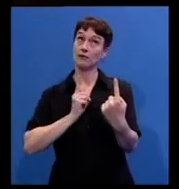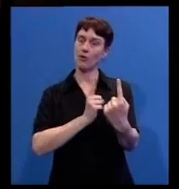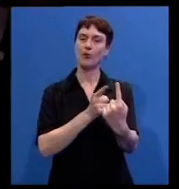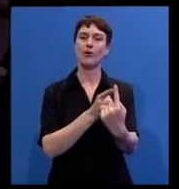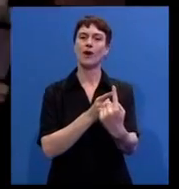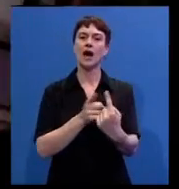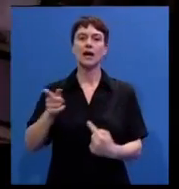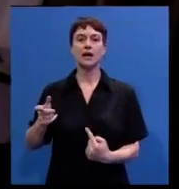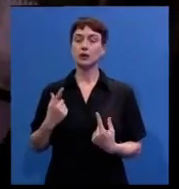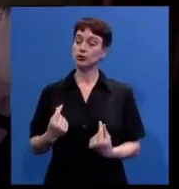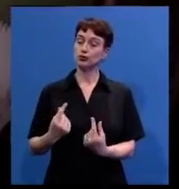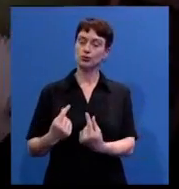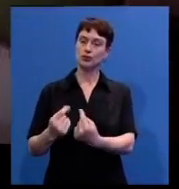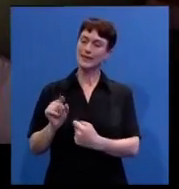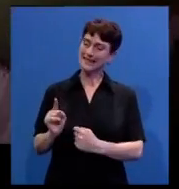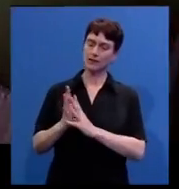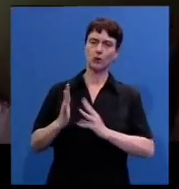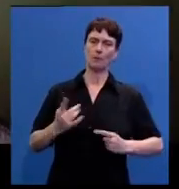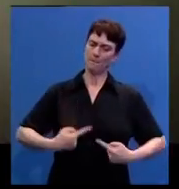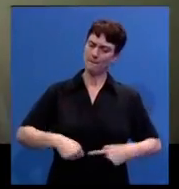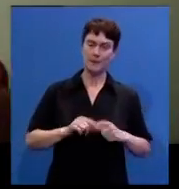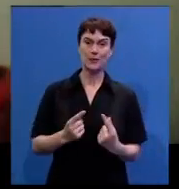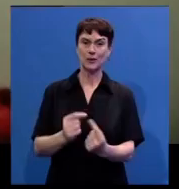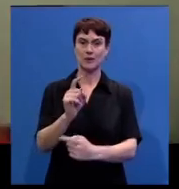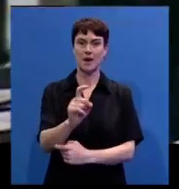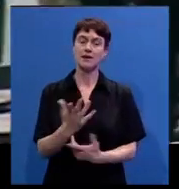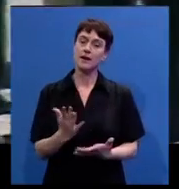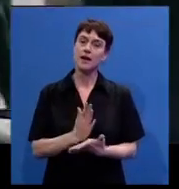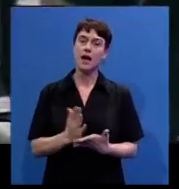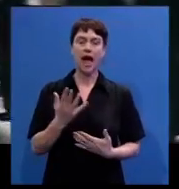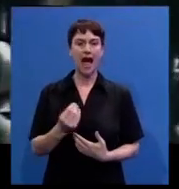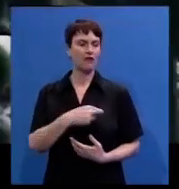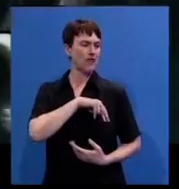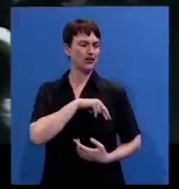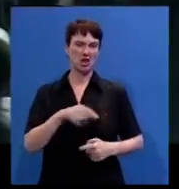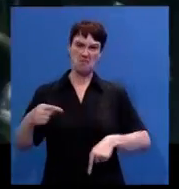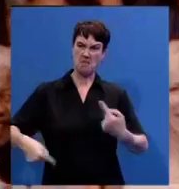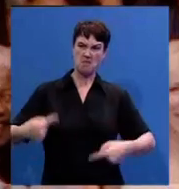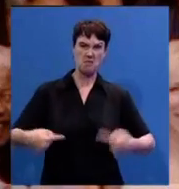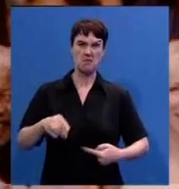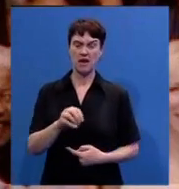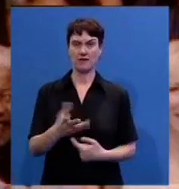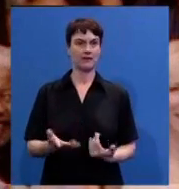know, it's unfortunate today that we still have religious conflicts.